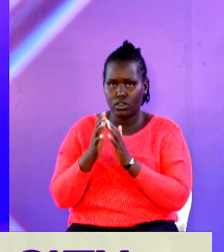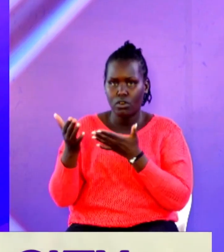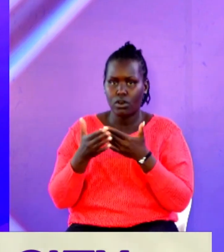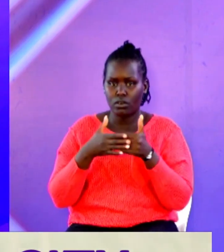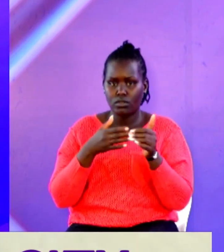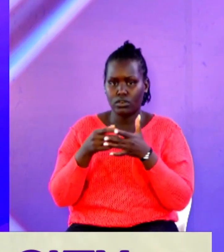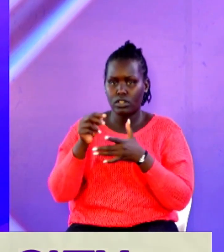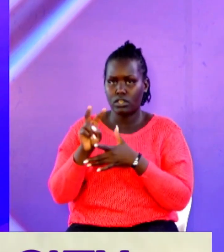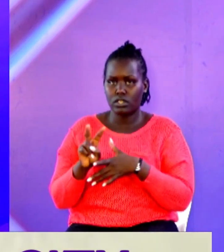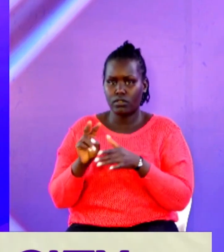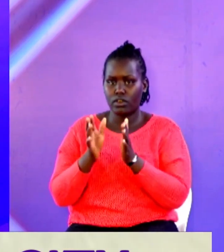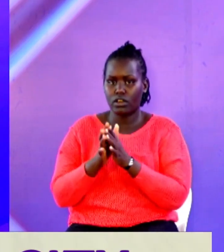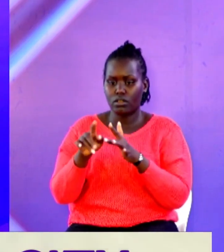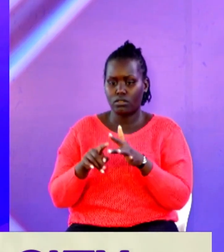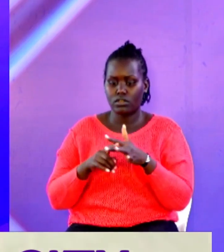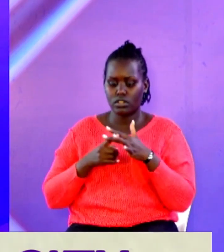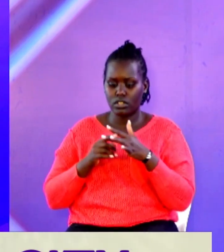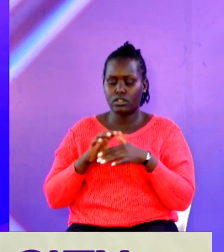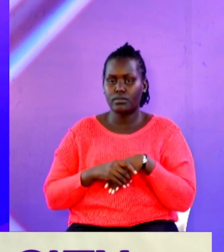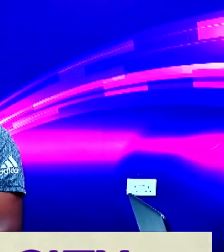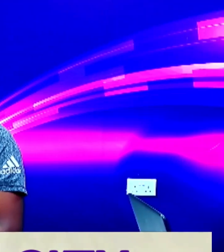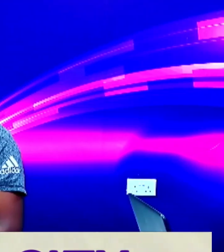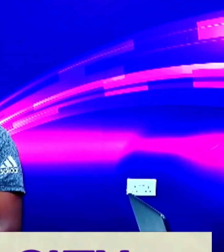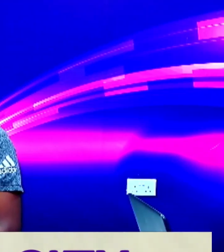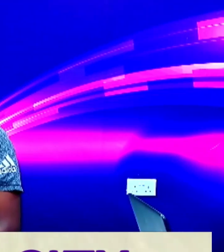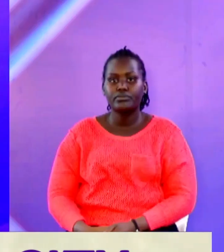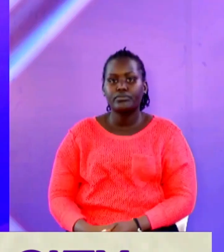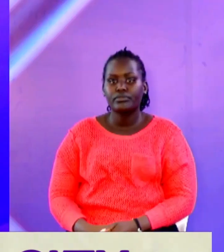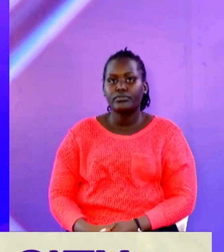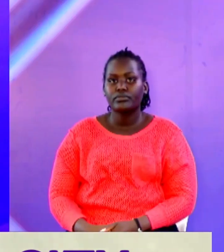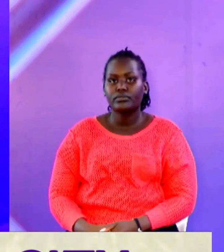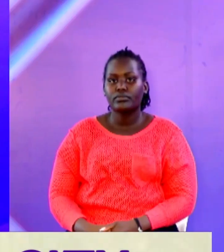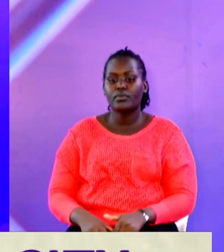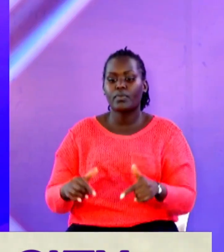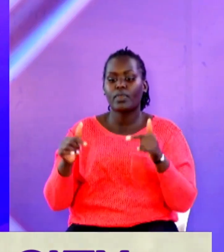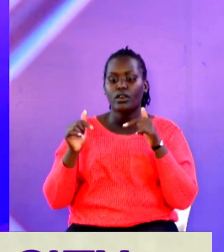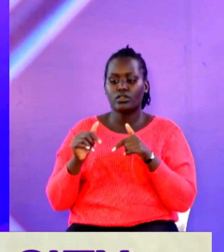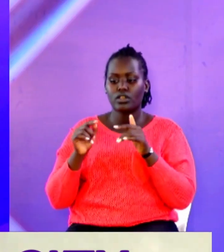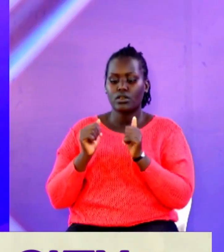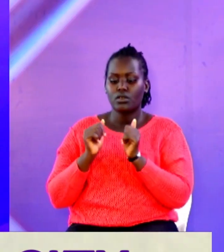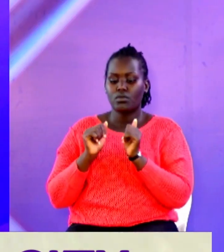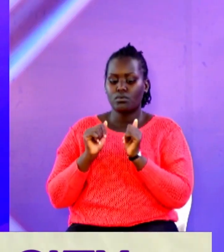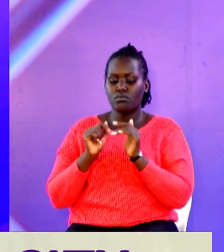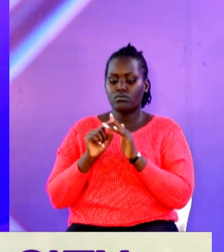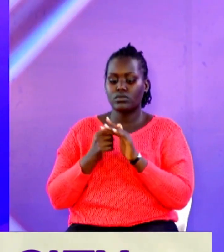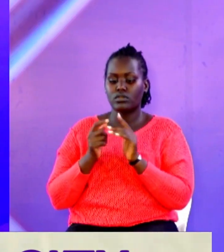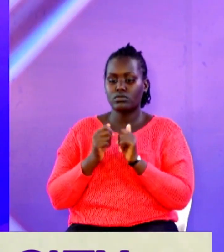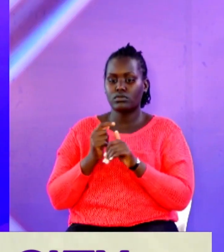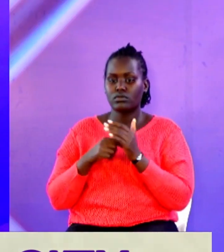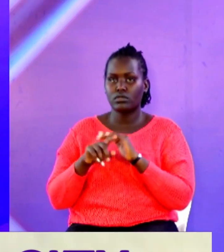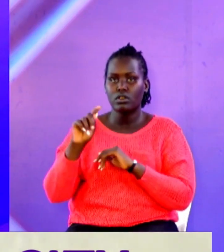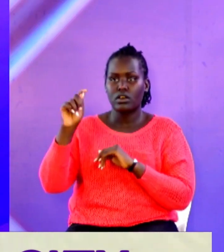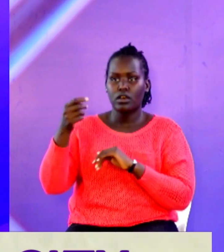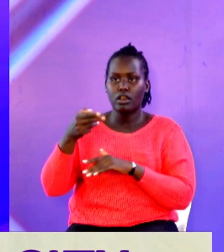and let's start. Thank you. Of course, today we start by the Kenya